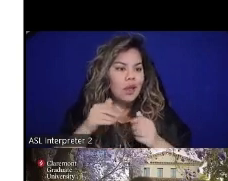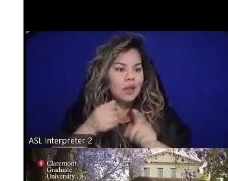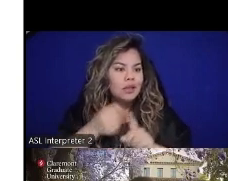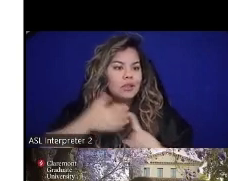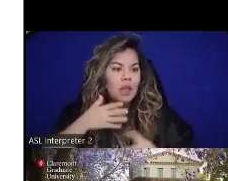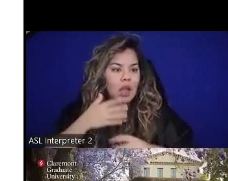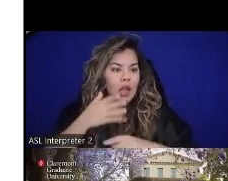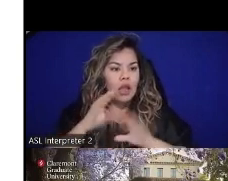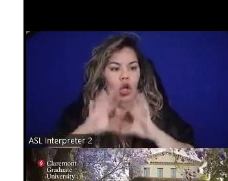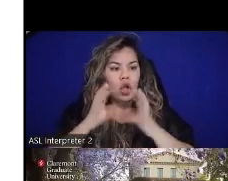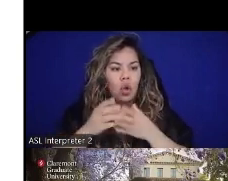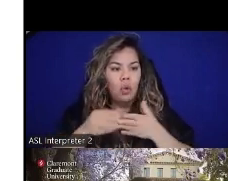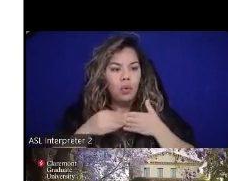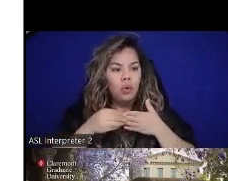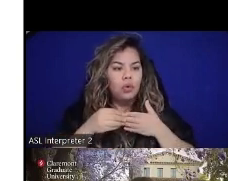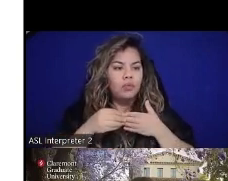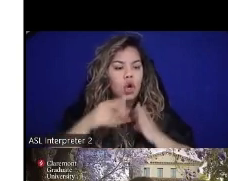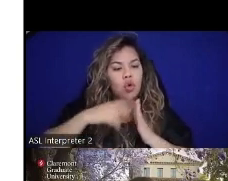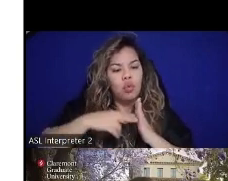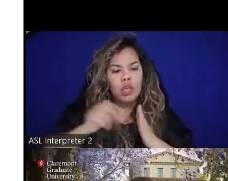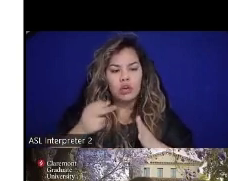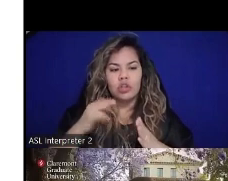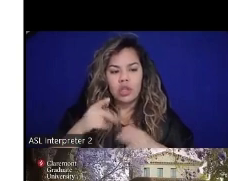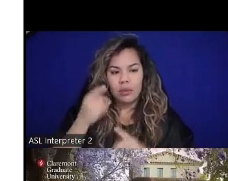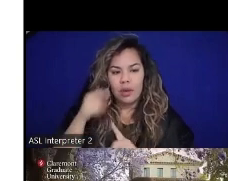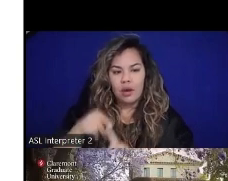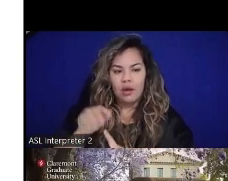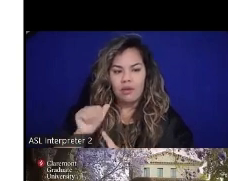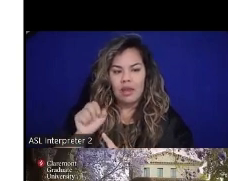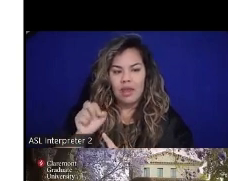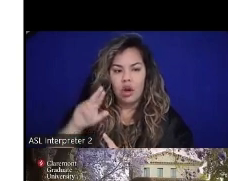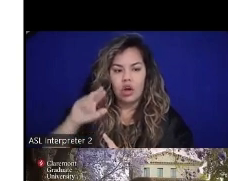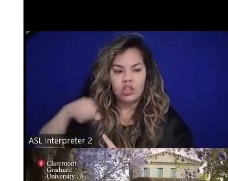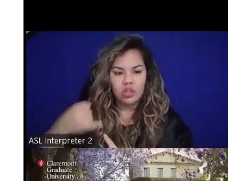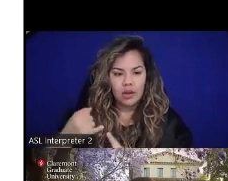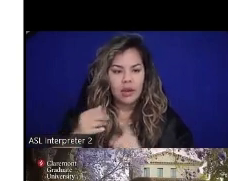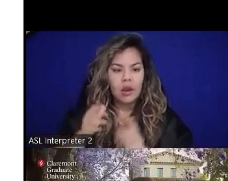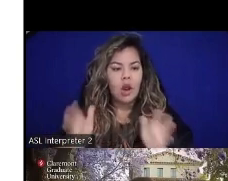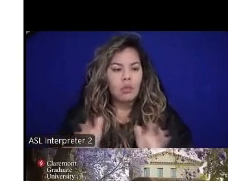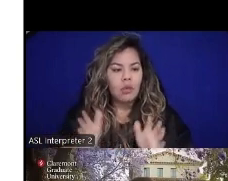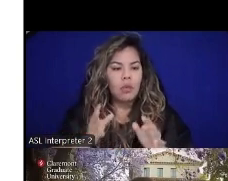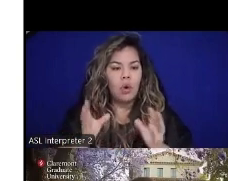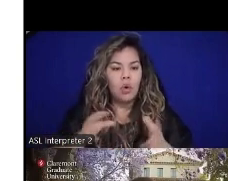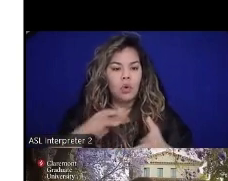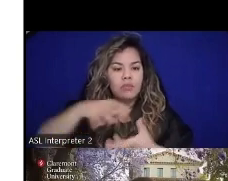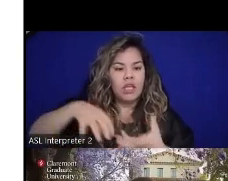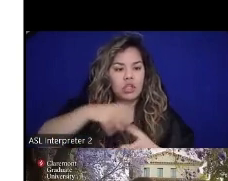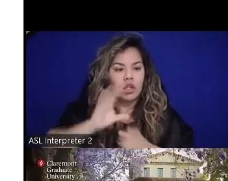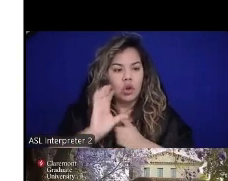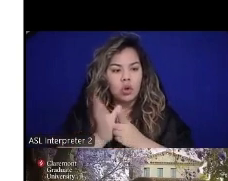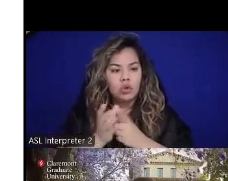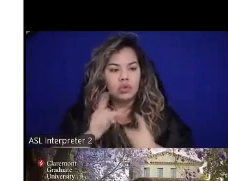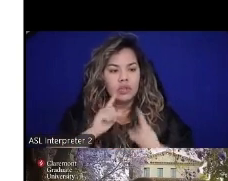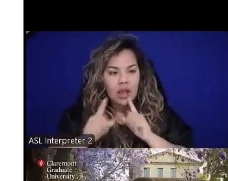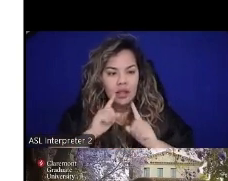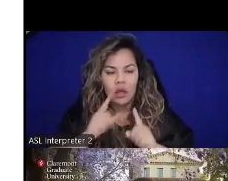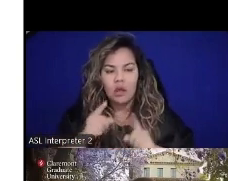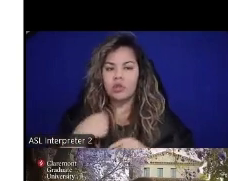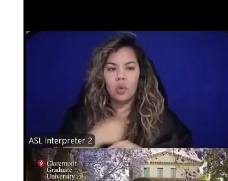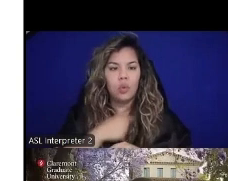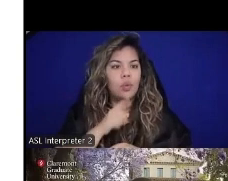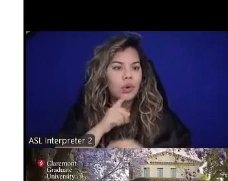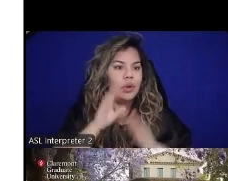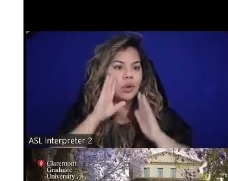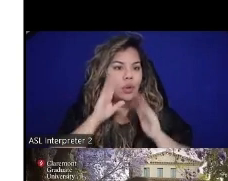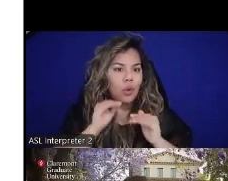to generate a conversation with others across the globe in educational research. So what do